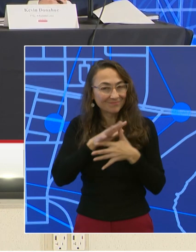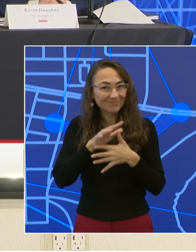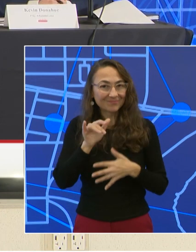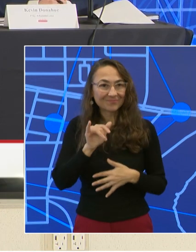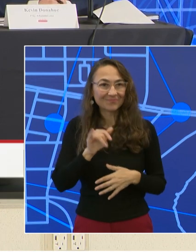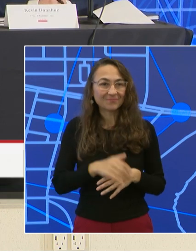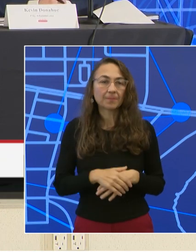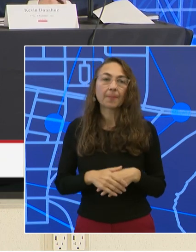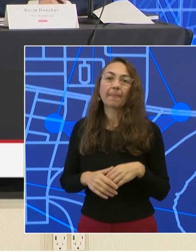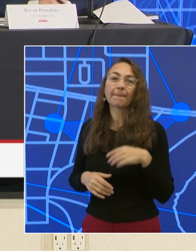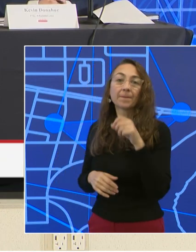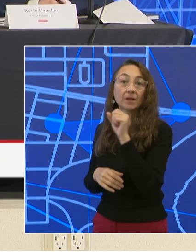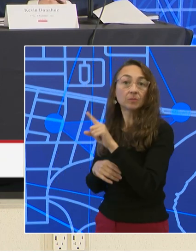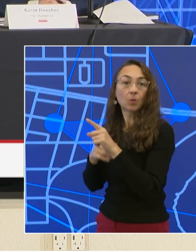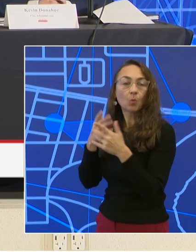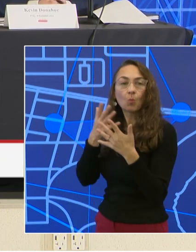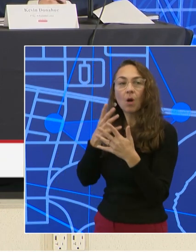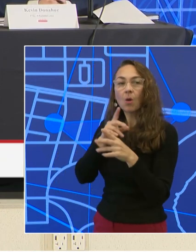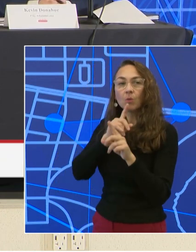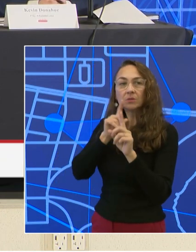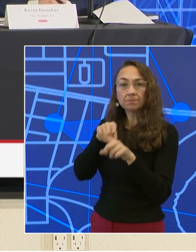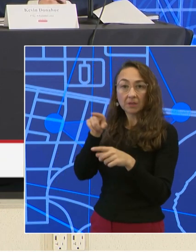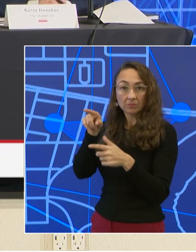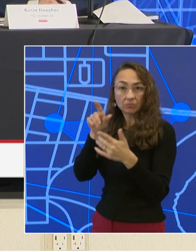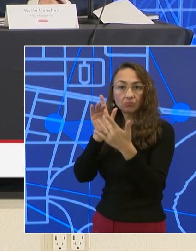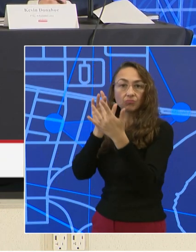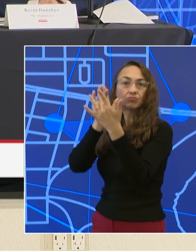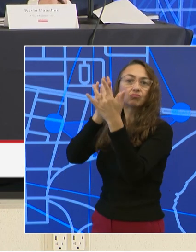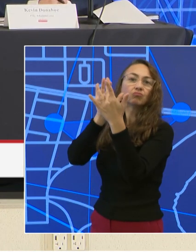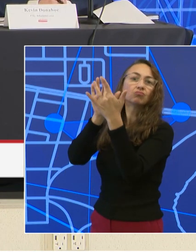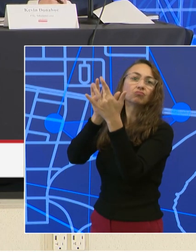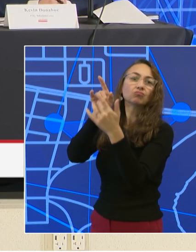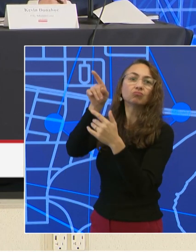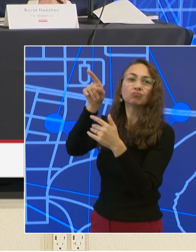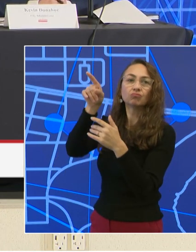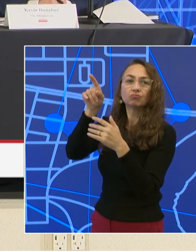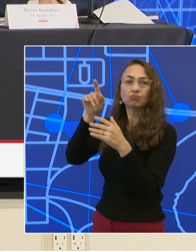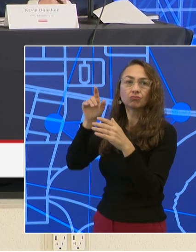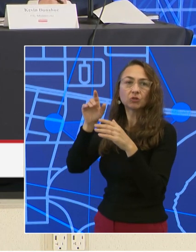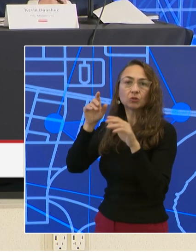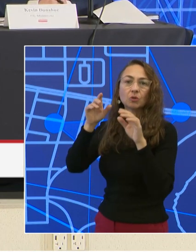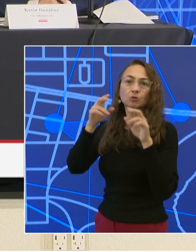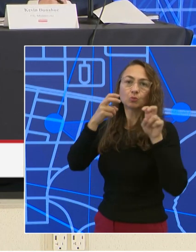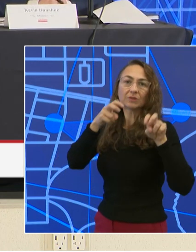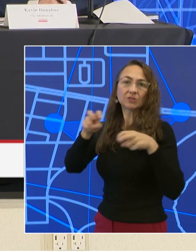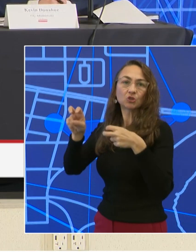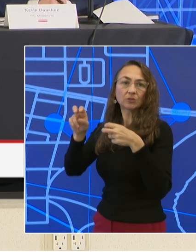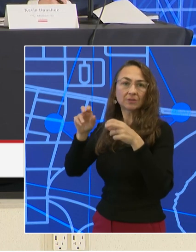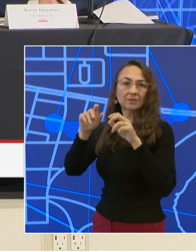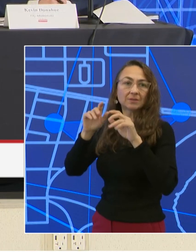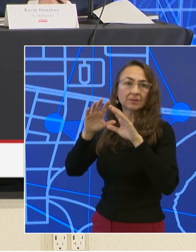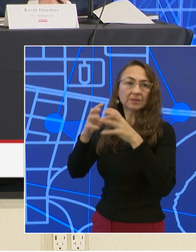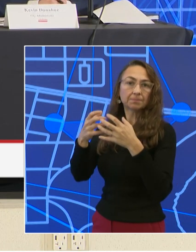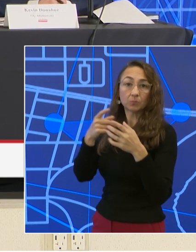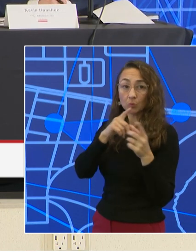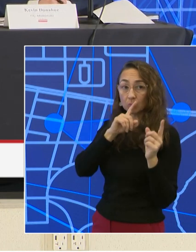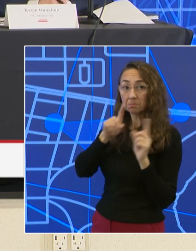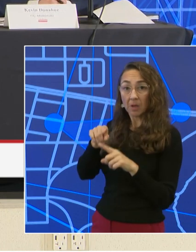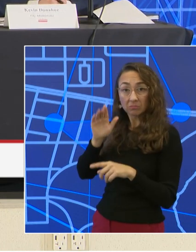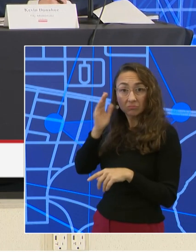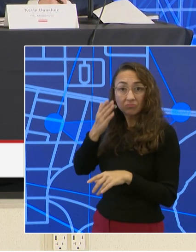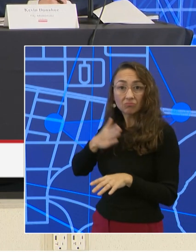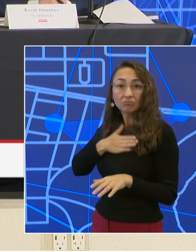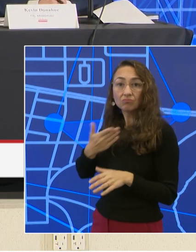What response have you gotten? Have you gotten an indication that the Trump administration wants to work with you, or do they want to